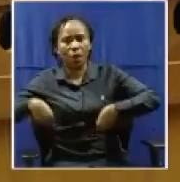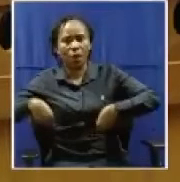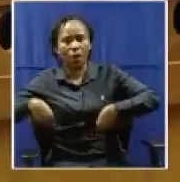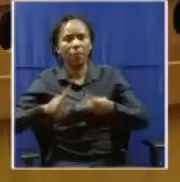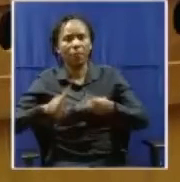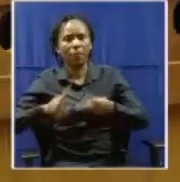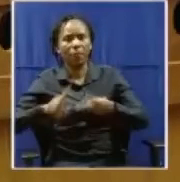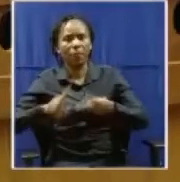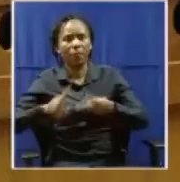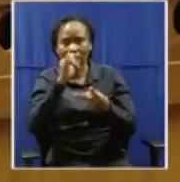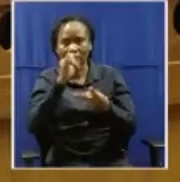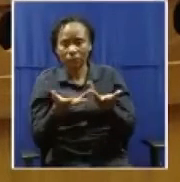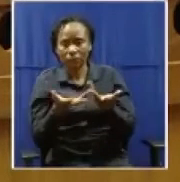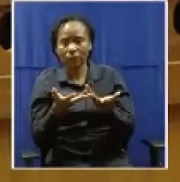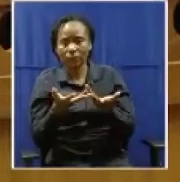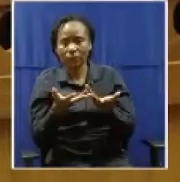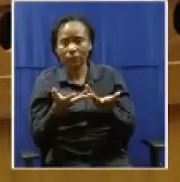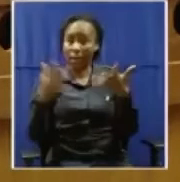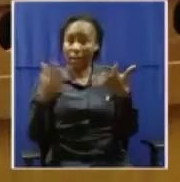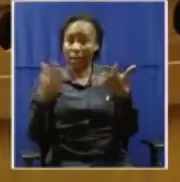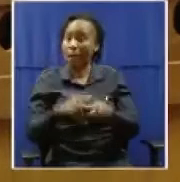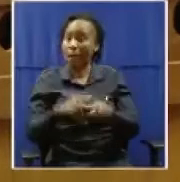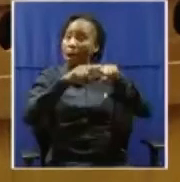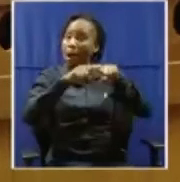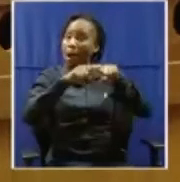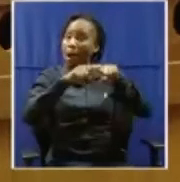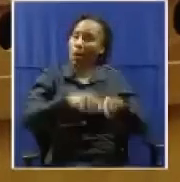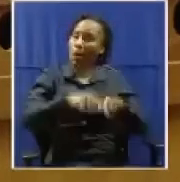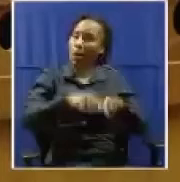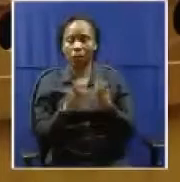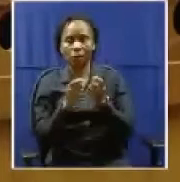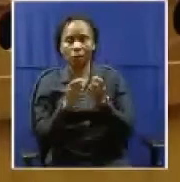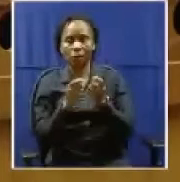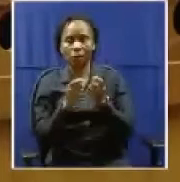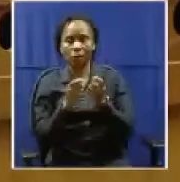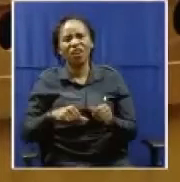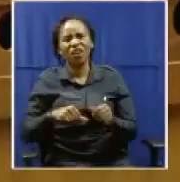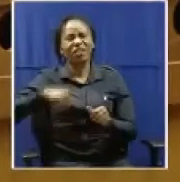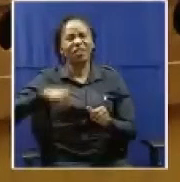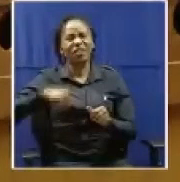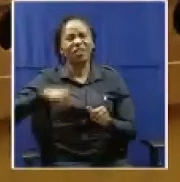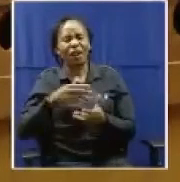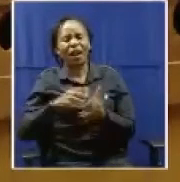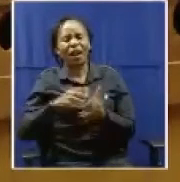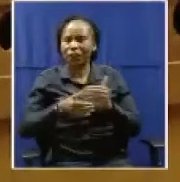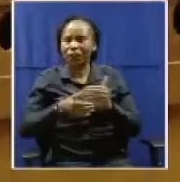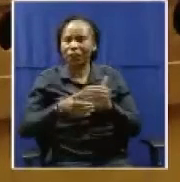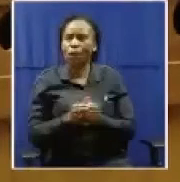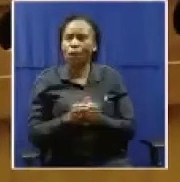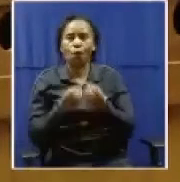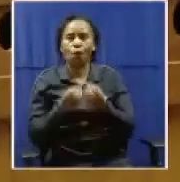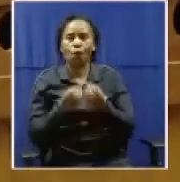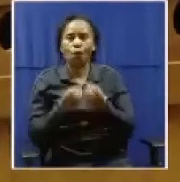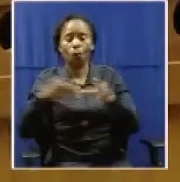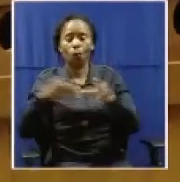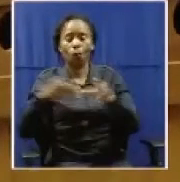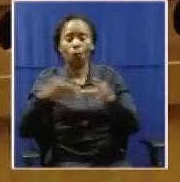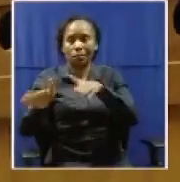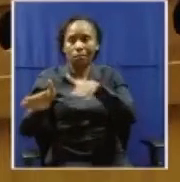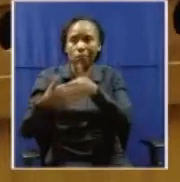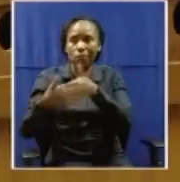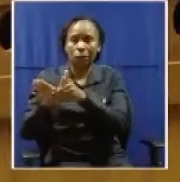a time when so many are dependent on these payments to survive after thousands of businesses closed their doors during